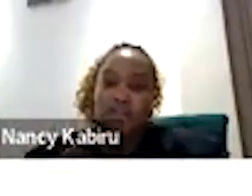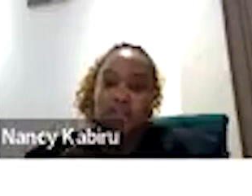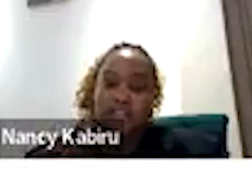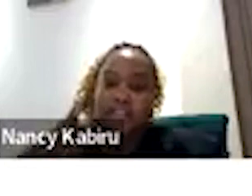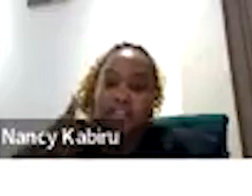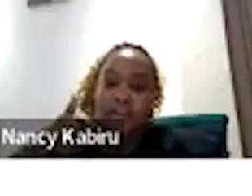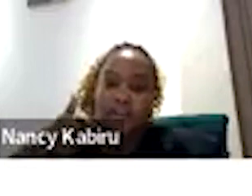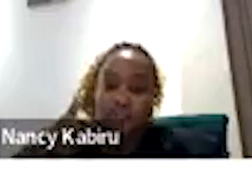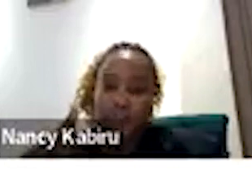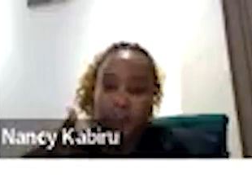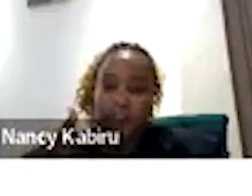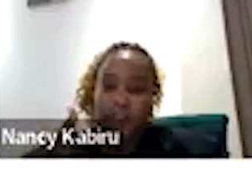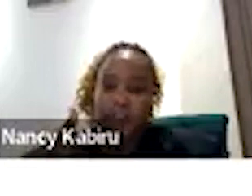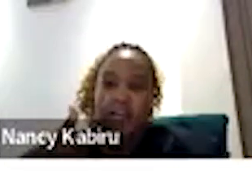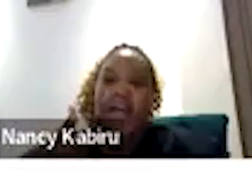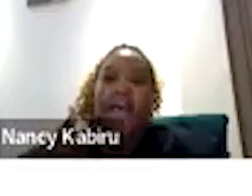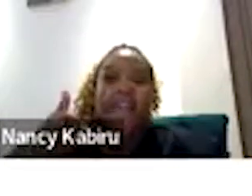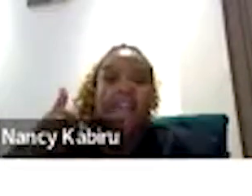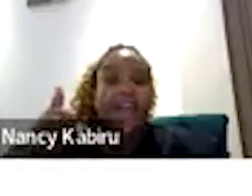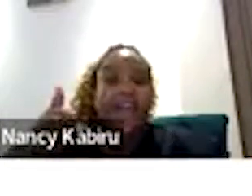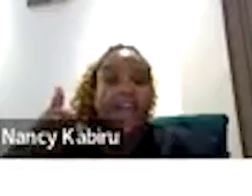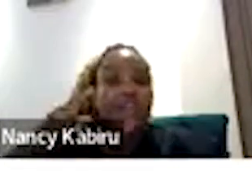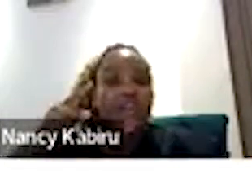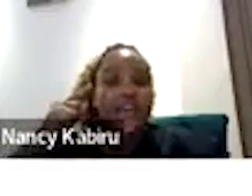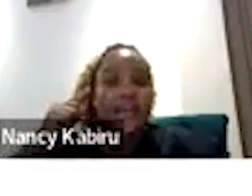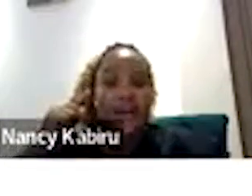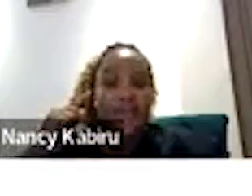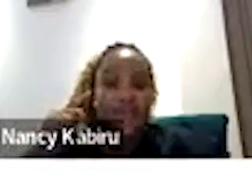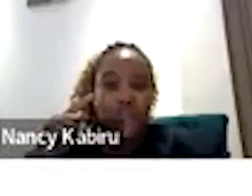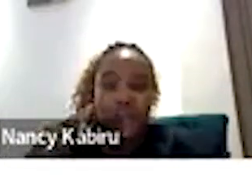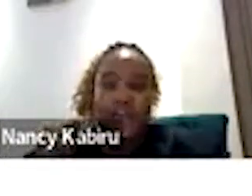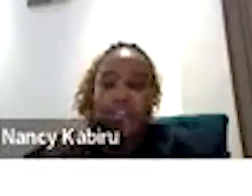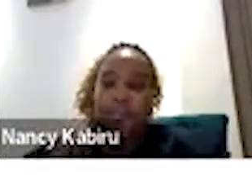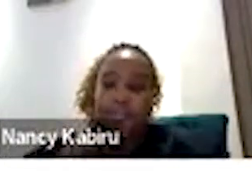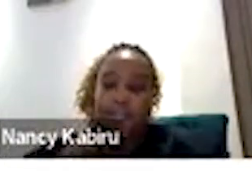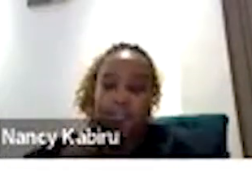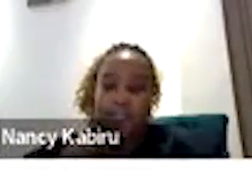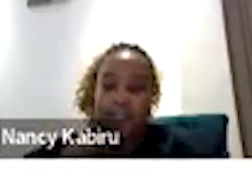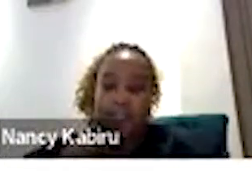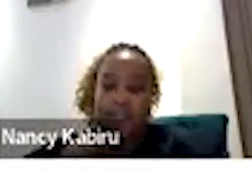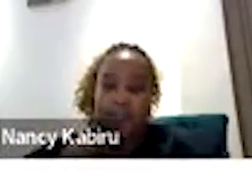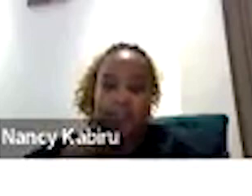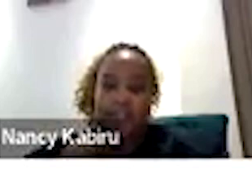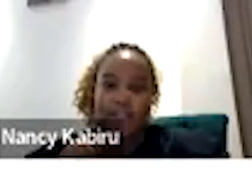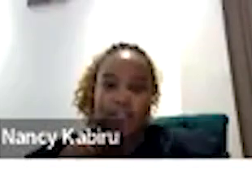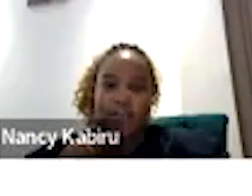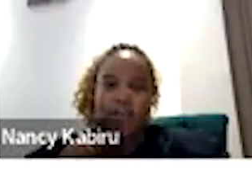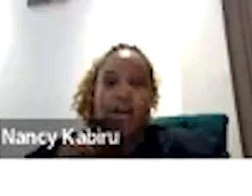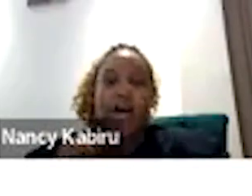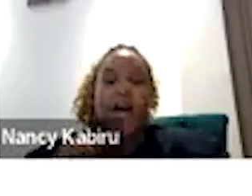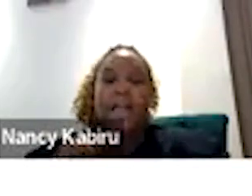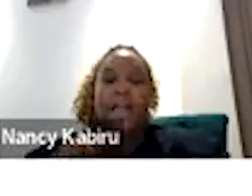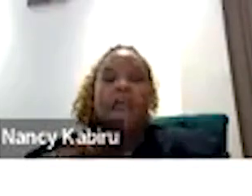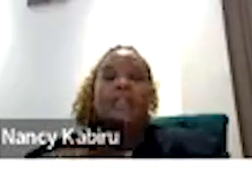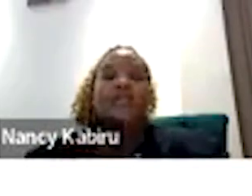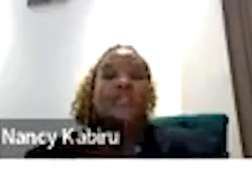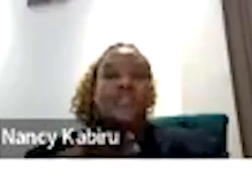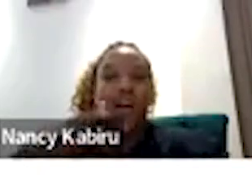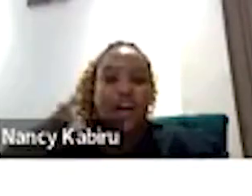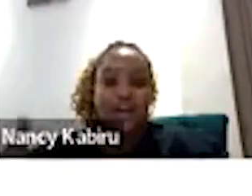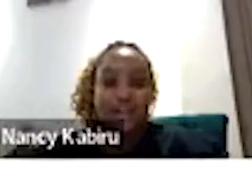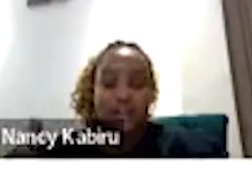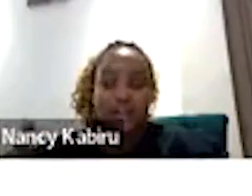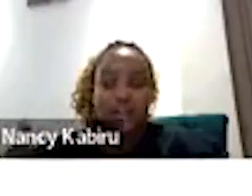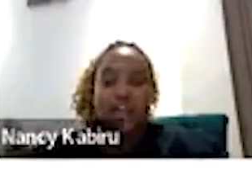because you're involved in your treatment. And then talking about your experiences, all right?